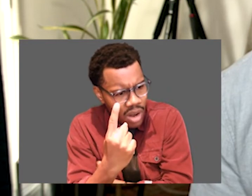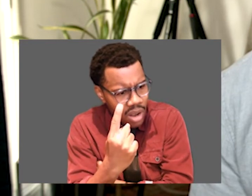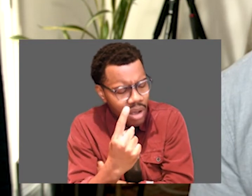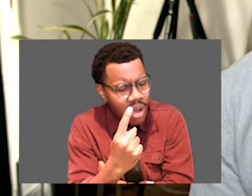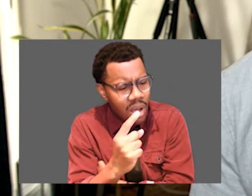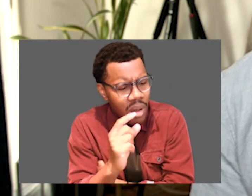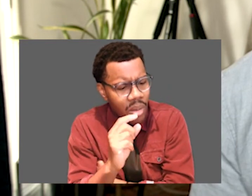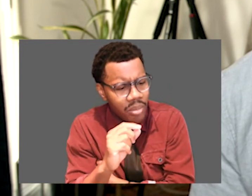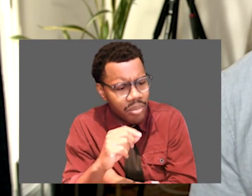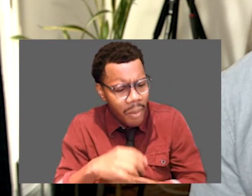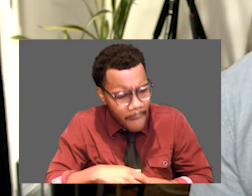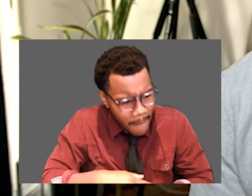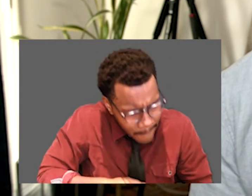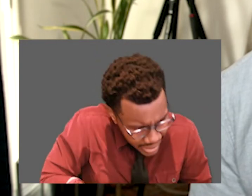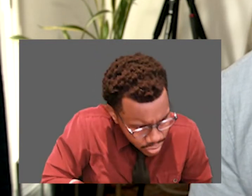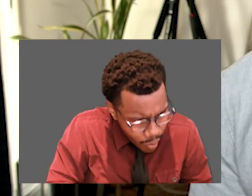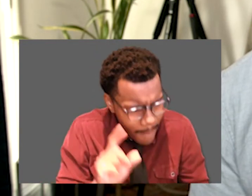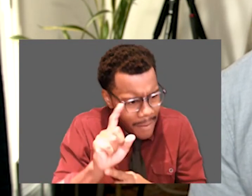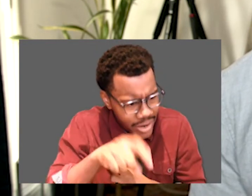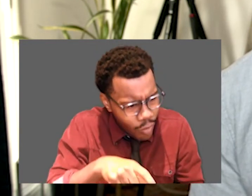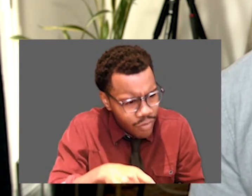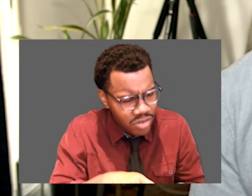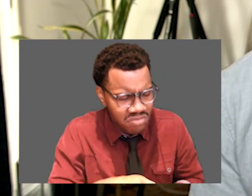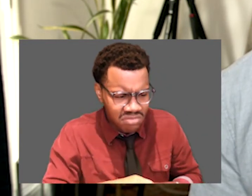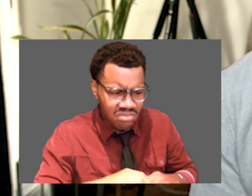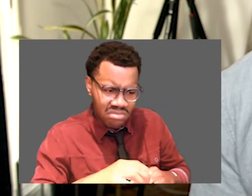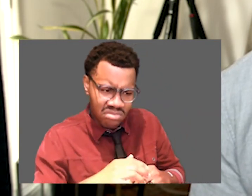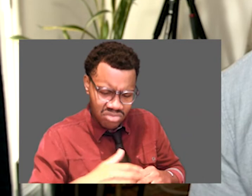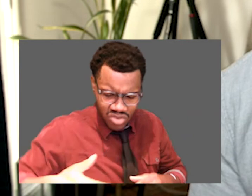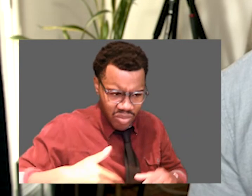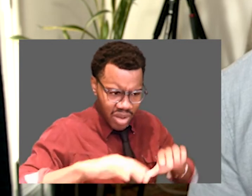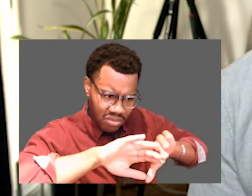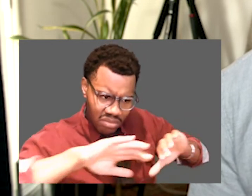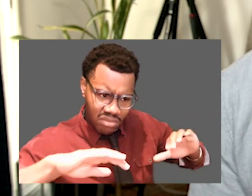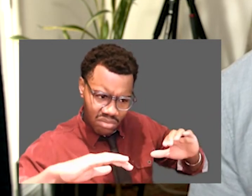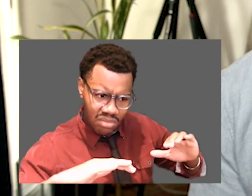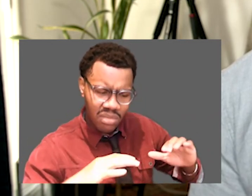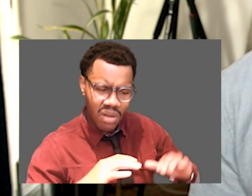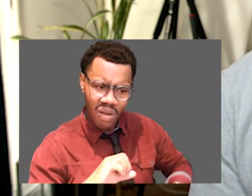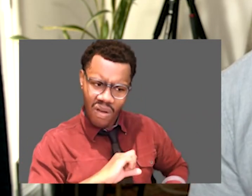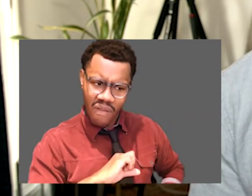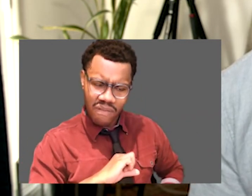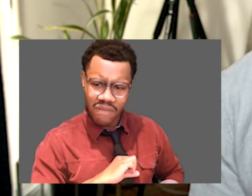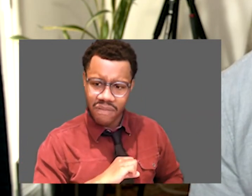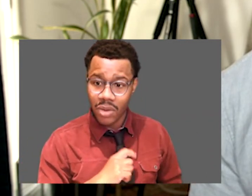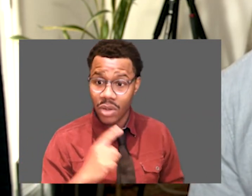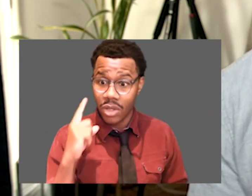cheeks, and cough." Your eyes widen. You hear the guard